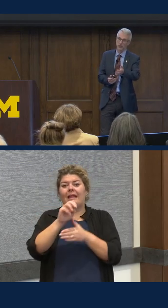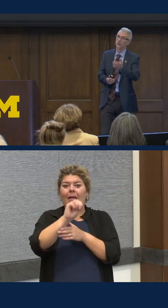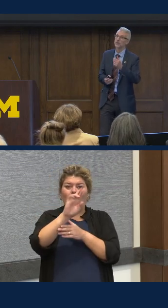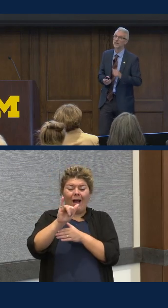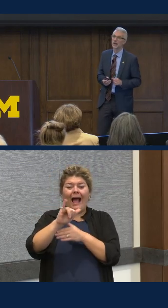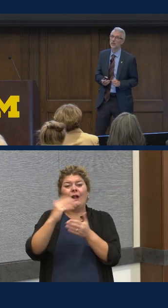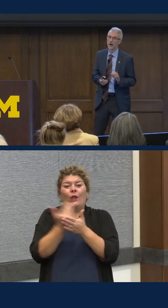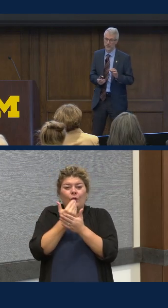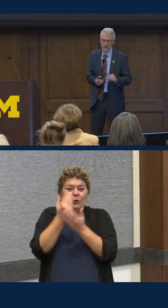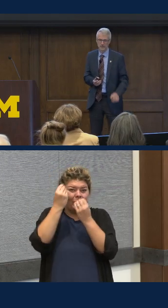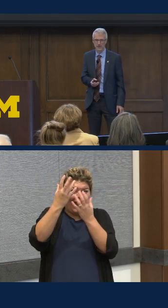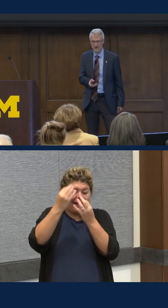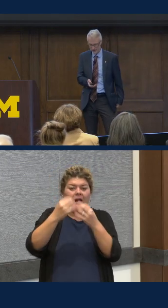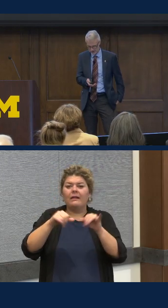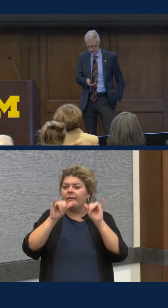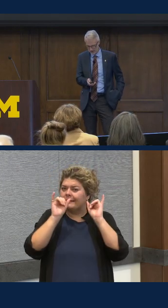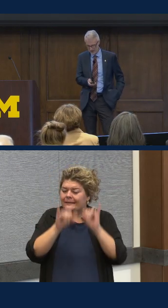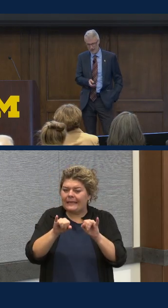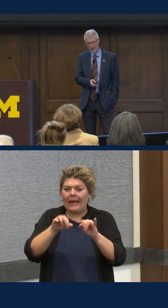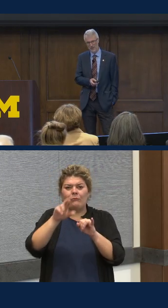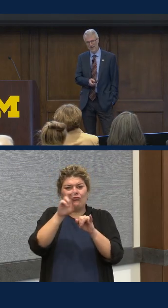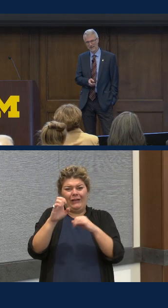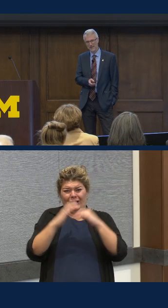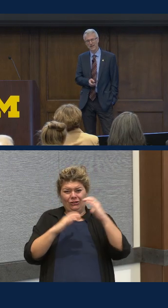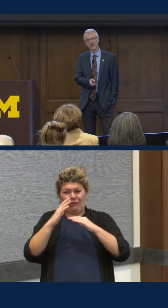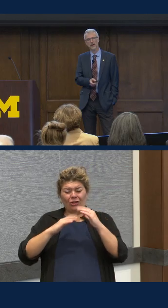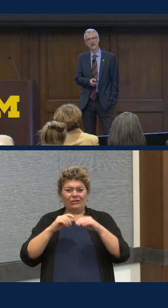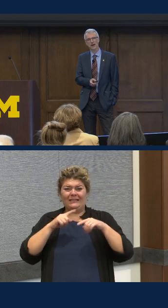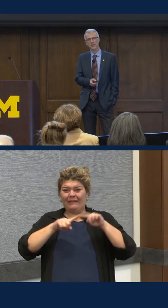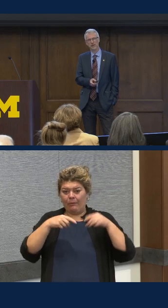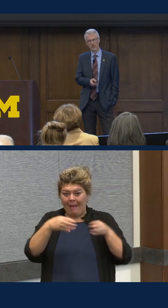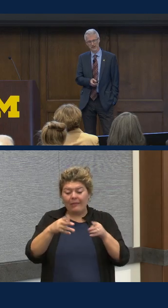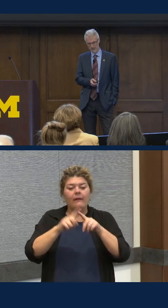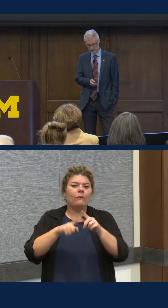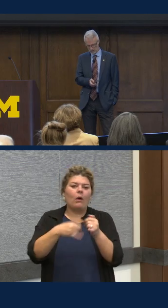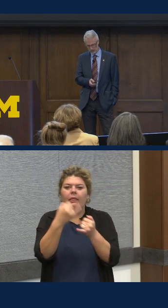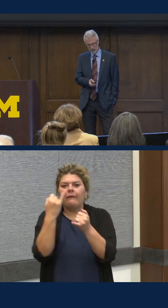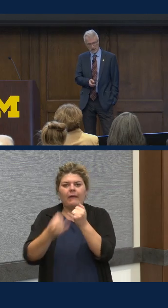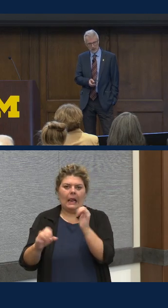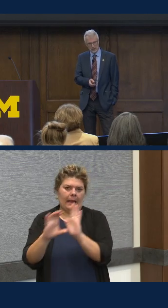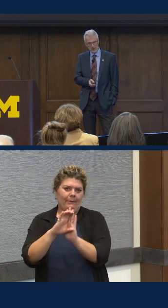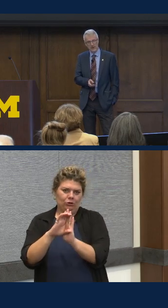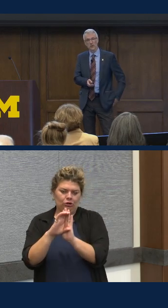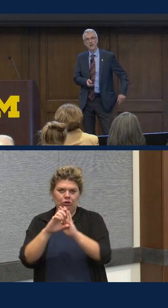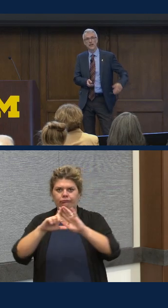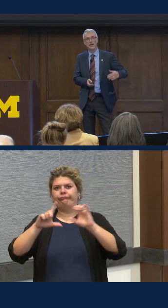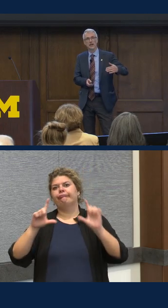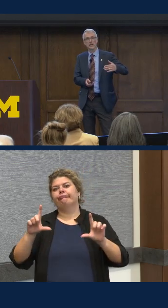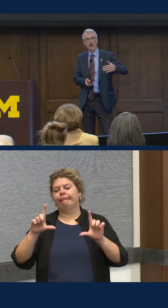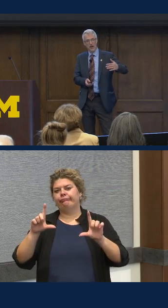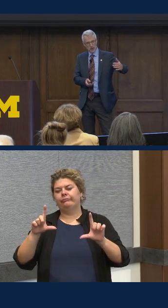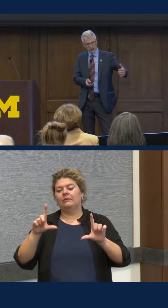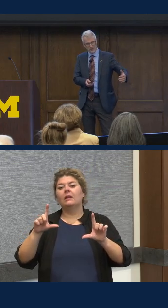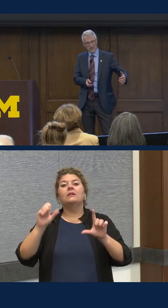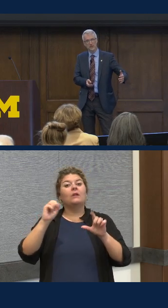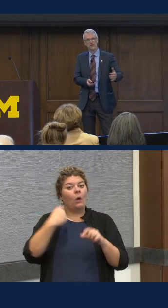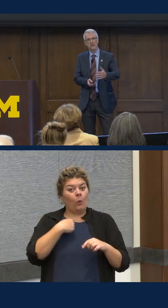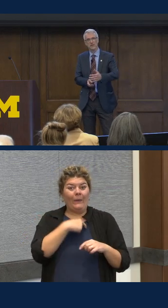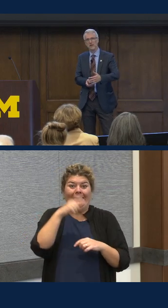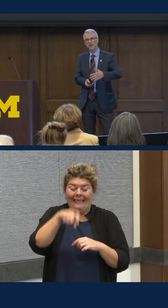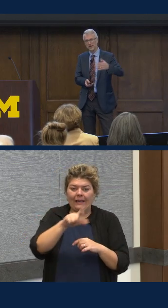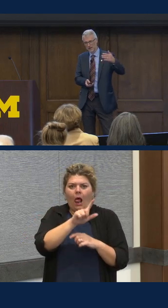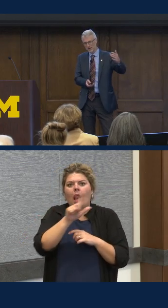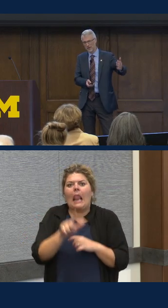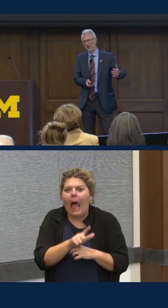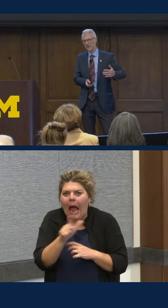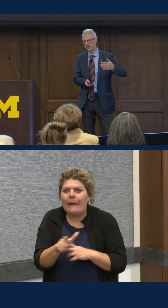and then we put it through the same optimized reconstruction method to get the final output image. All right, so we need a library of images to